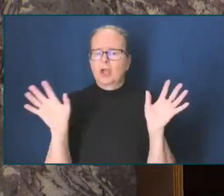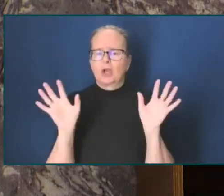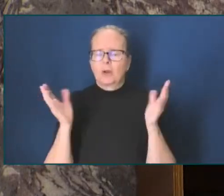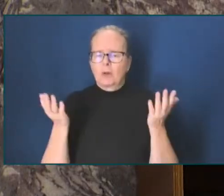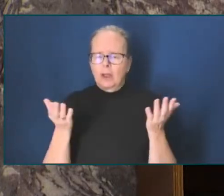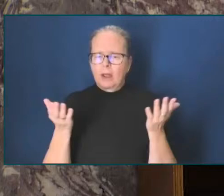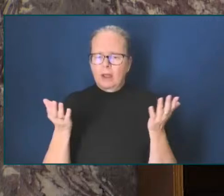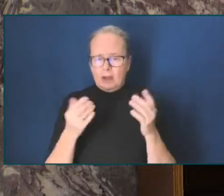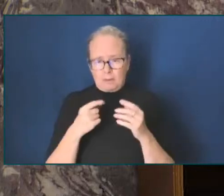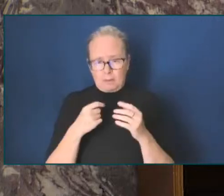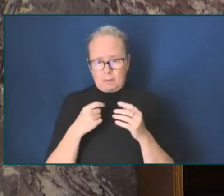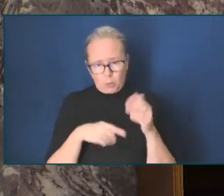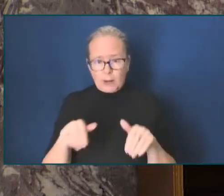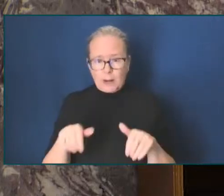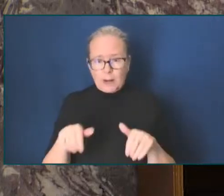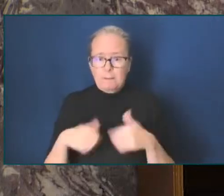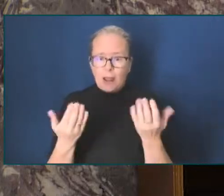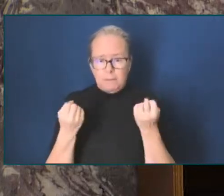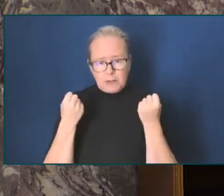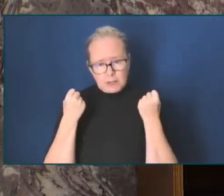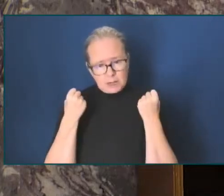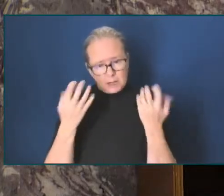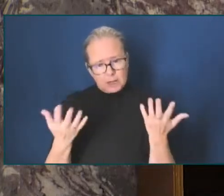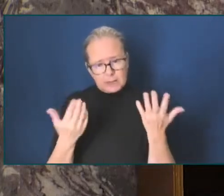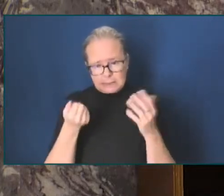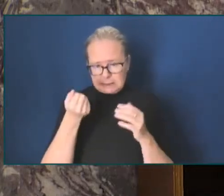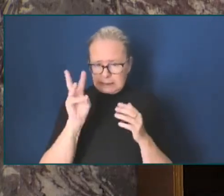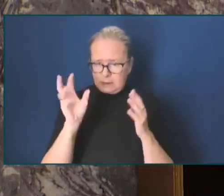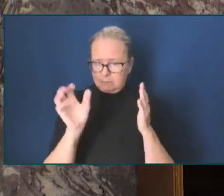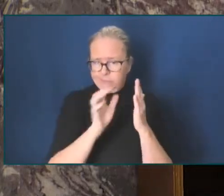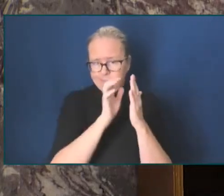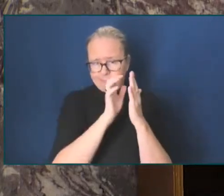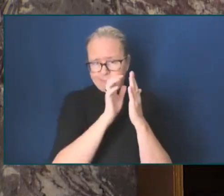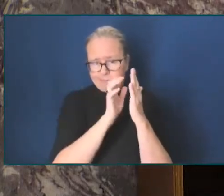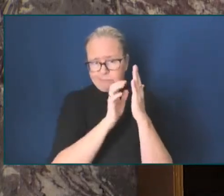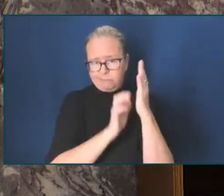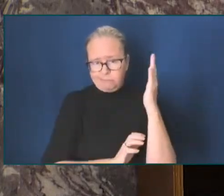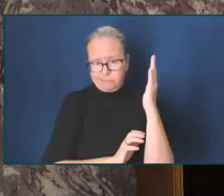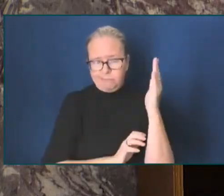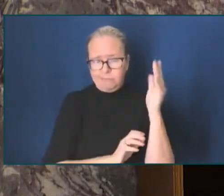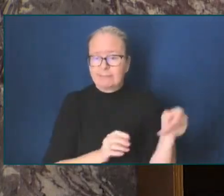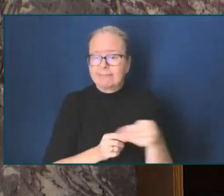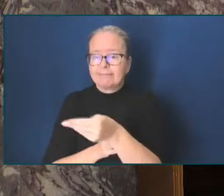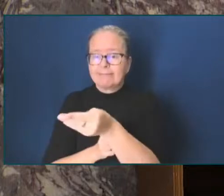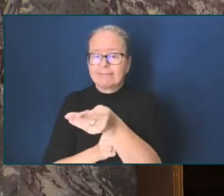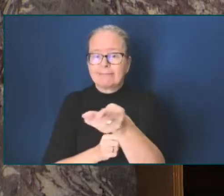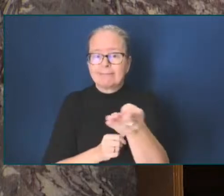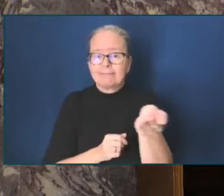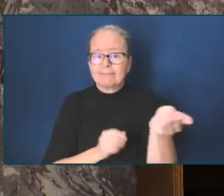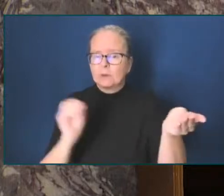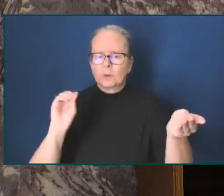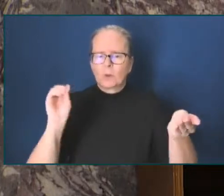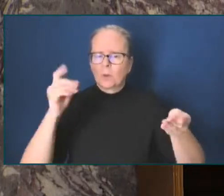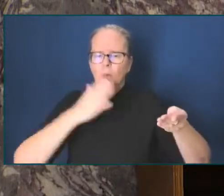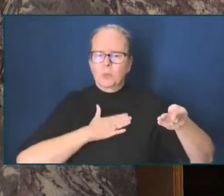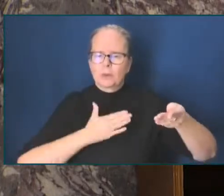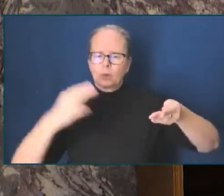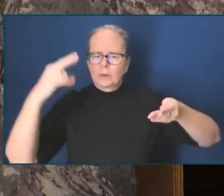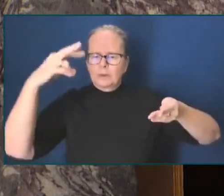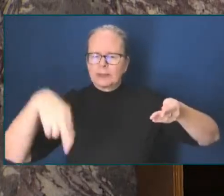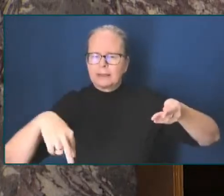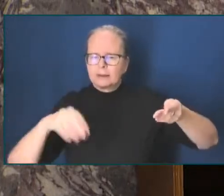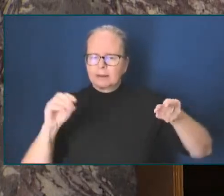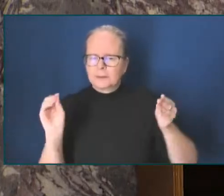member of the committee, I can also confirm that outside of this 2019 report, there has been no further recommendation made on